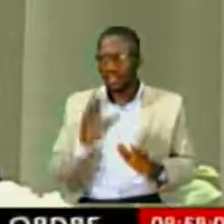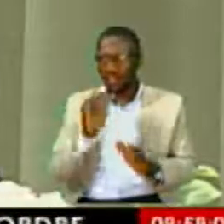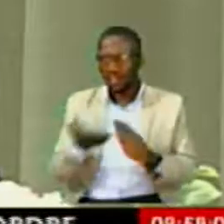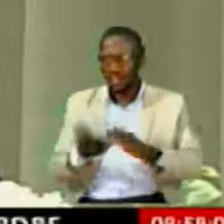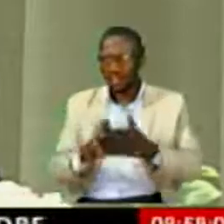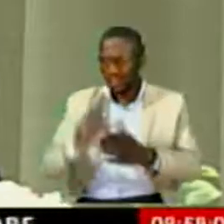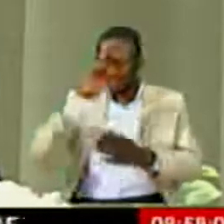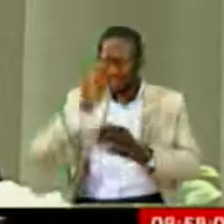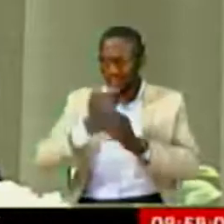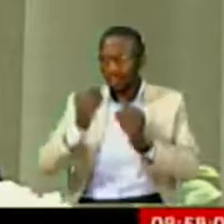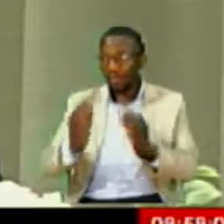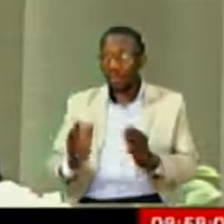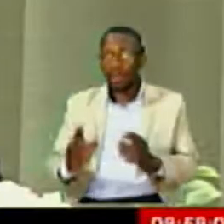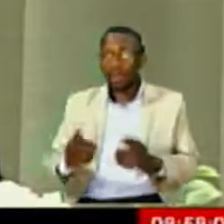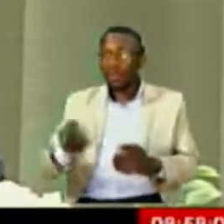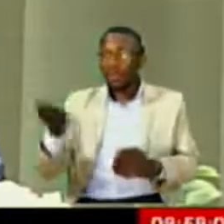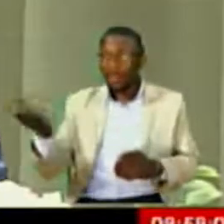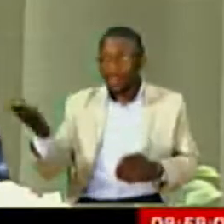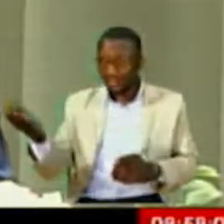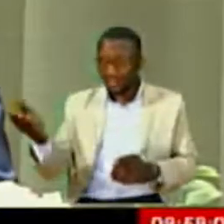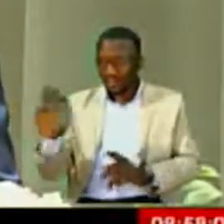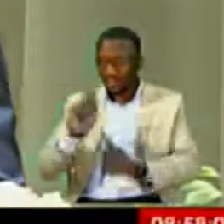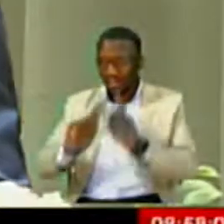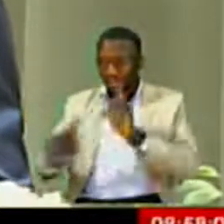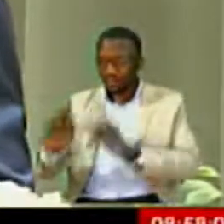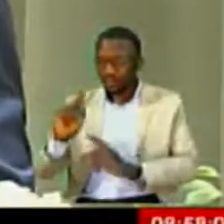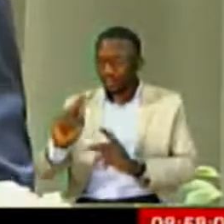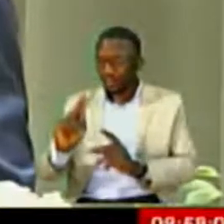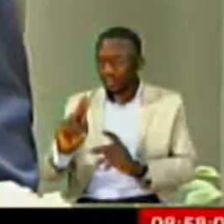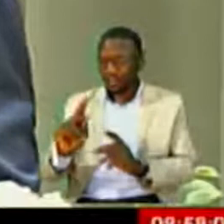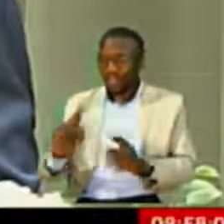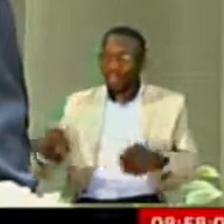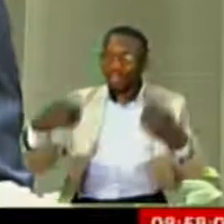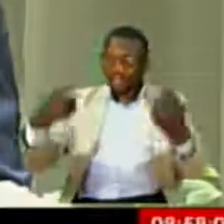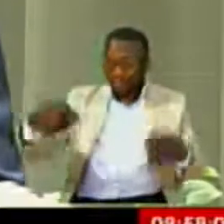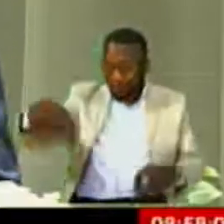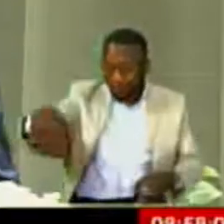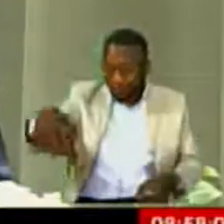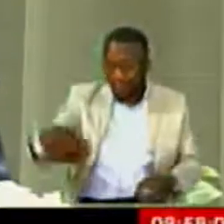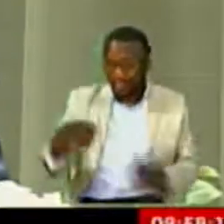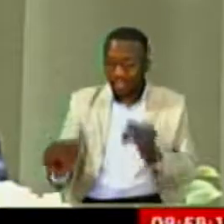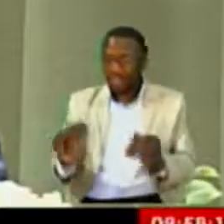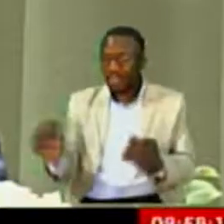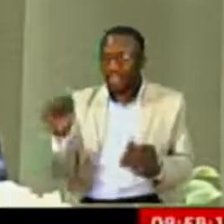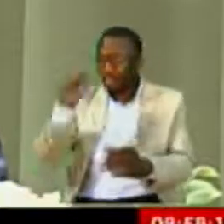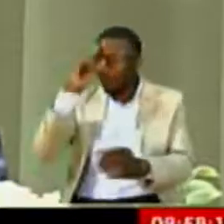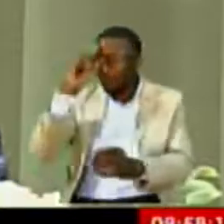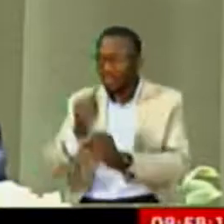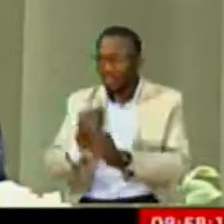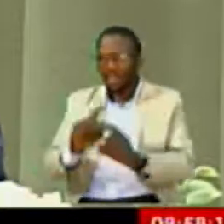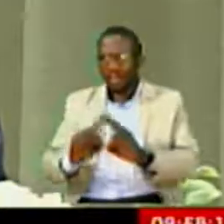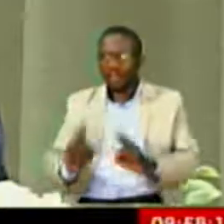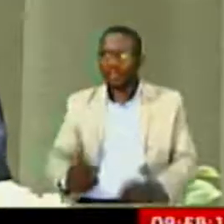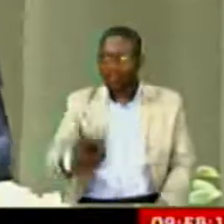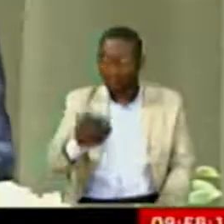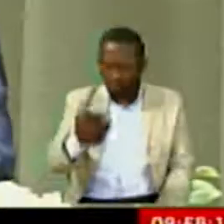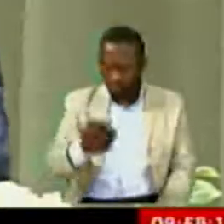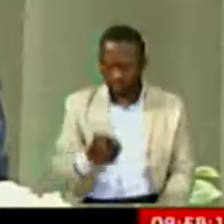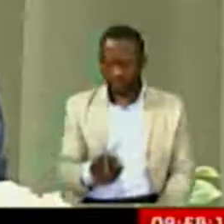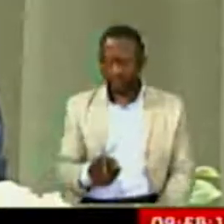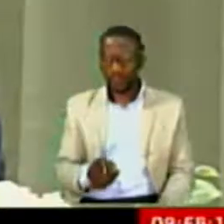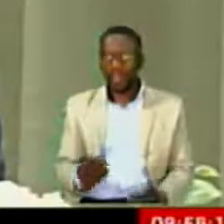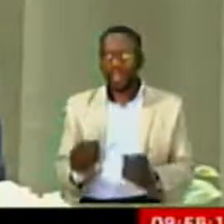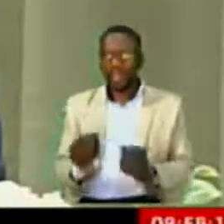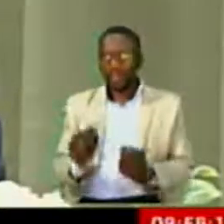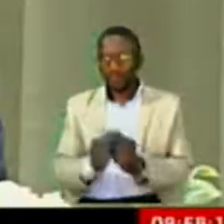Ils iront en enfer. They will go in hell. Mais toi et moi, but you and I, nous voudrions dans le